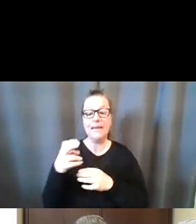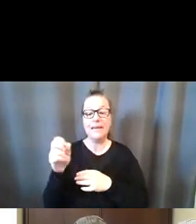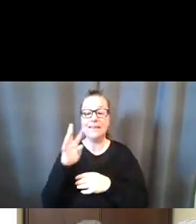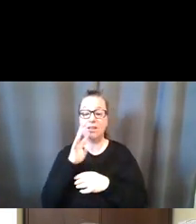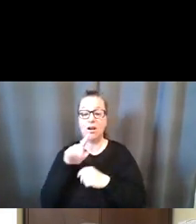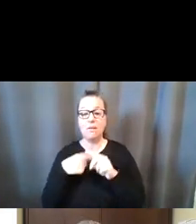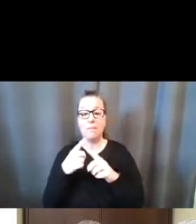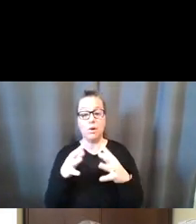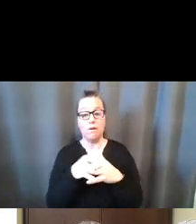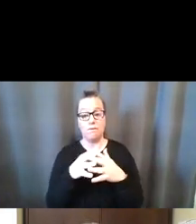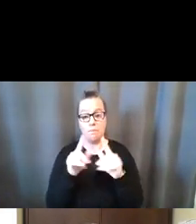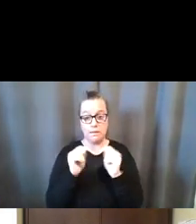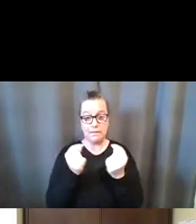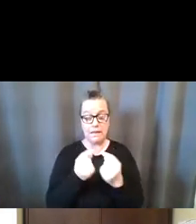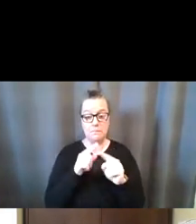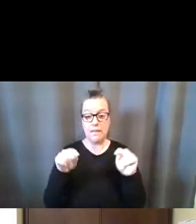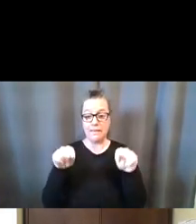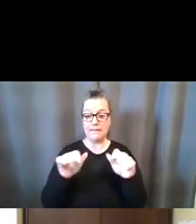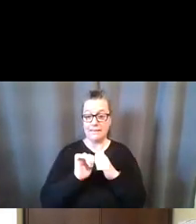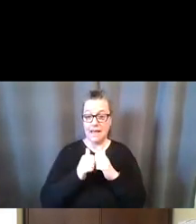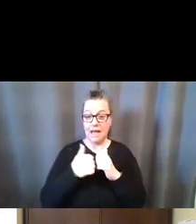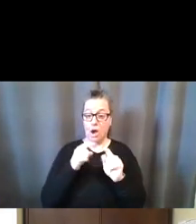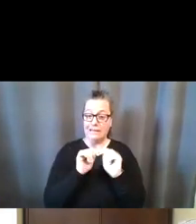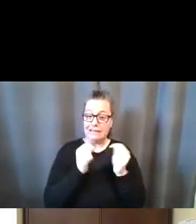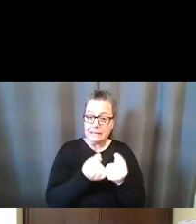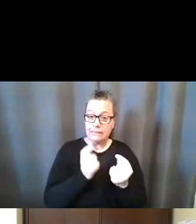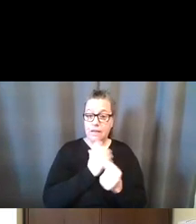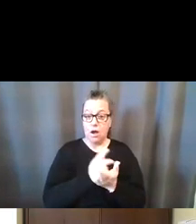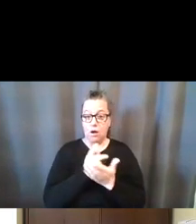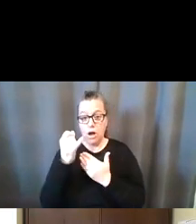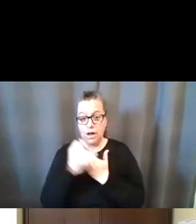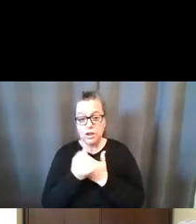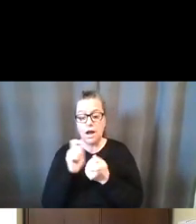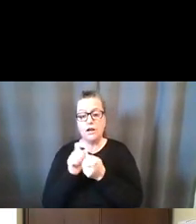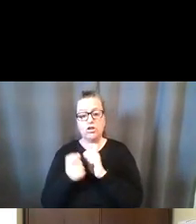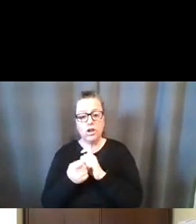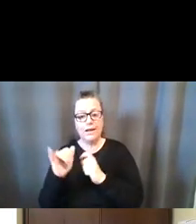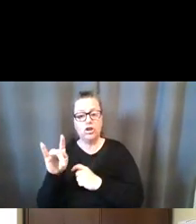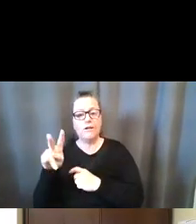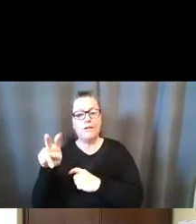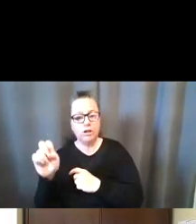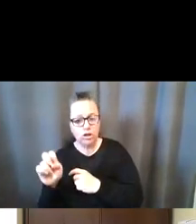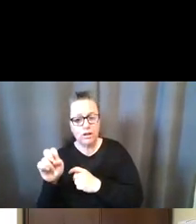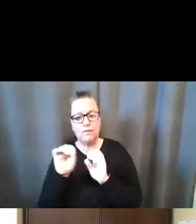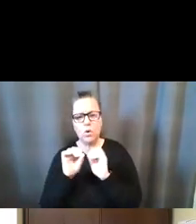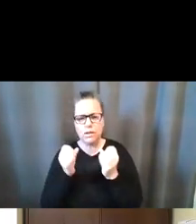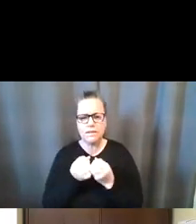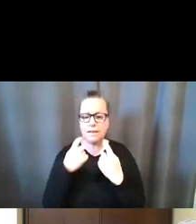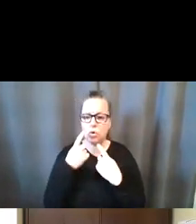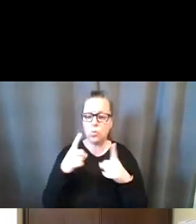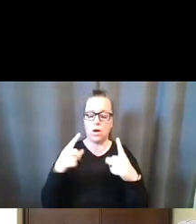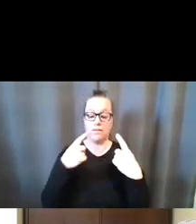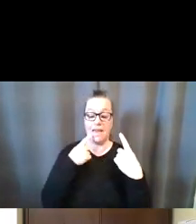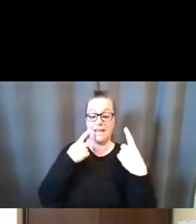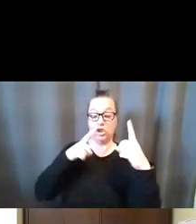football team, but this is how our teams, our projects, our change initiatives, our organizations work. The achievement of